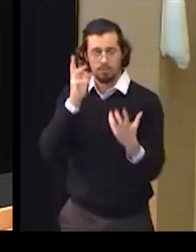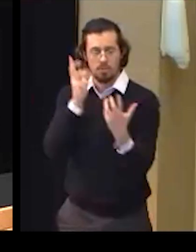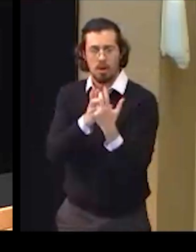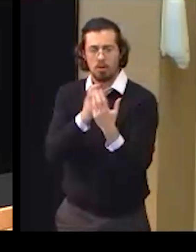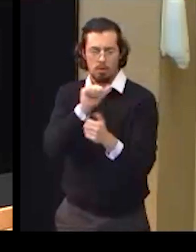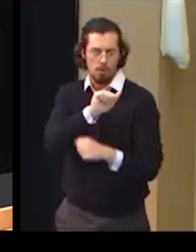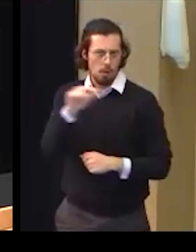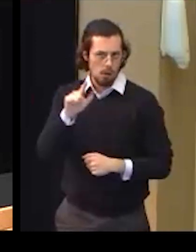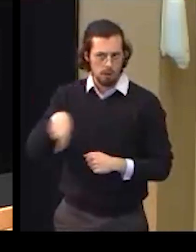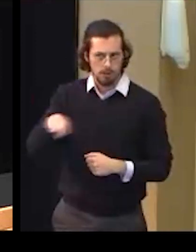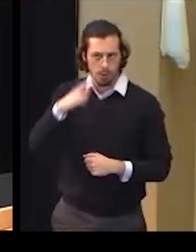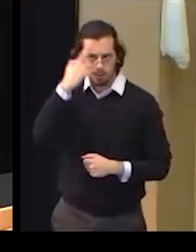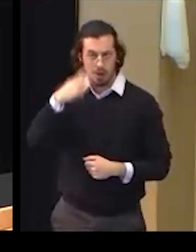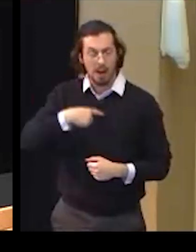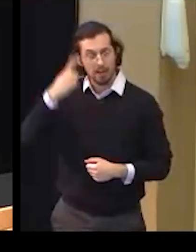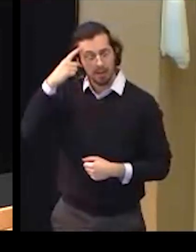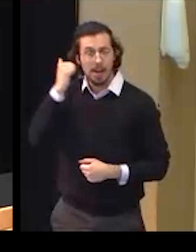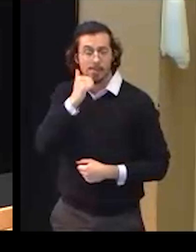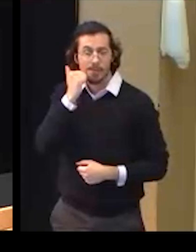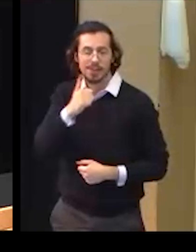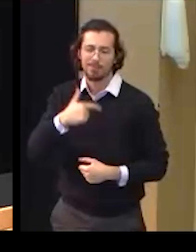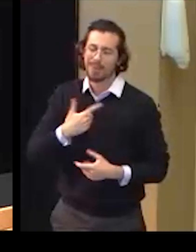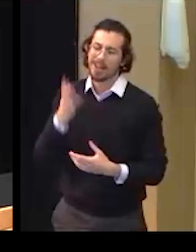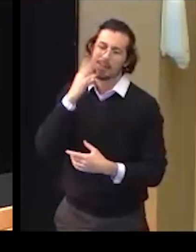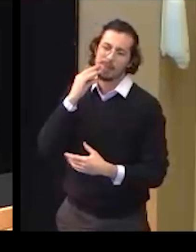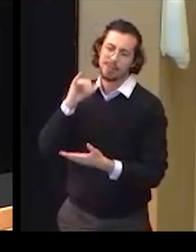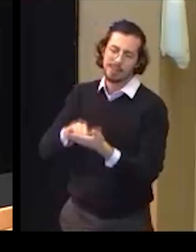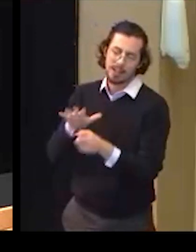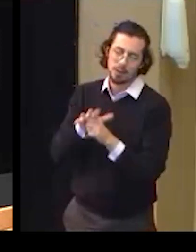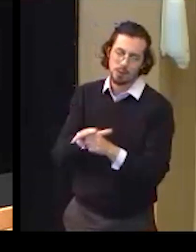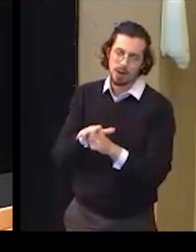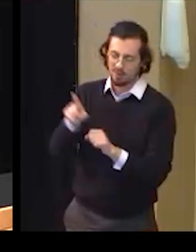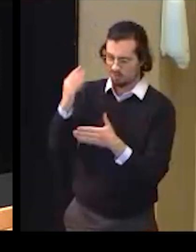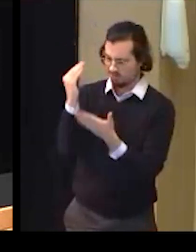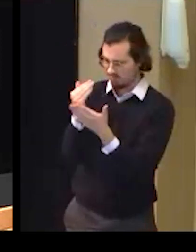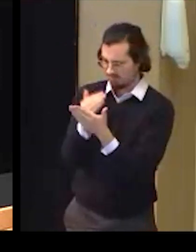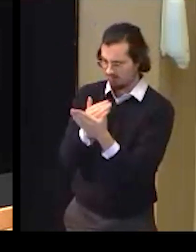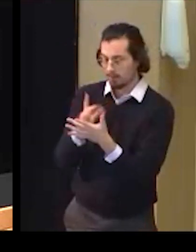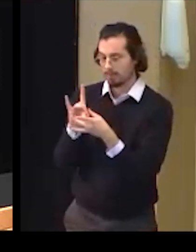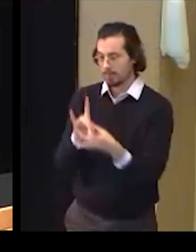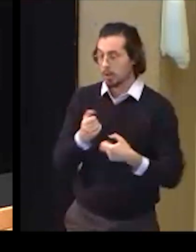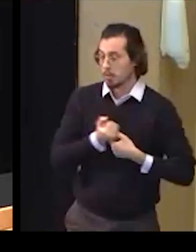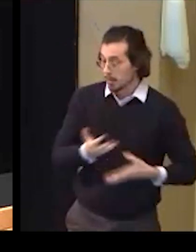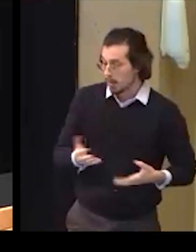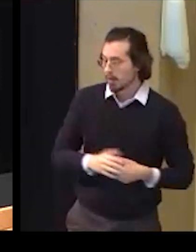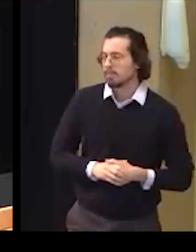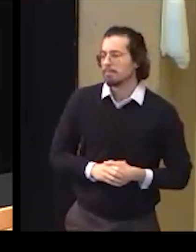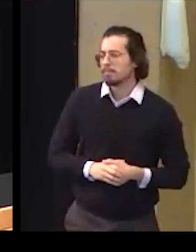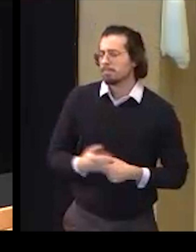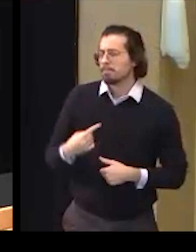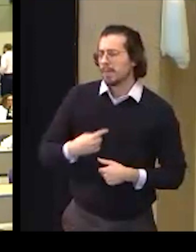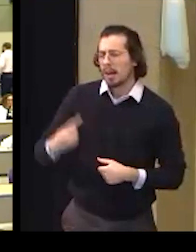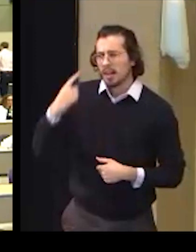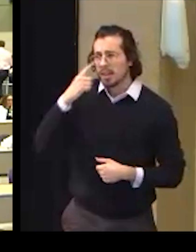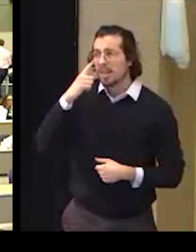those. And I think on a daily basis, I experience the stressors that were listed that contribute to burnout. And I think